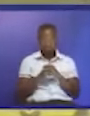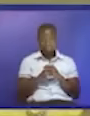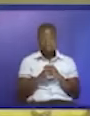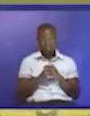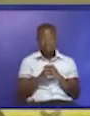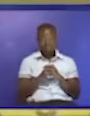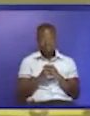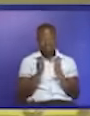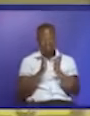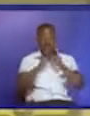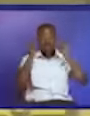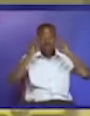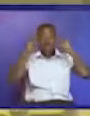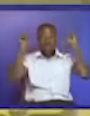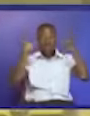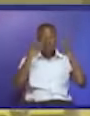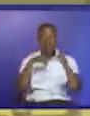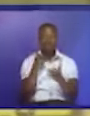Hallelujah.